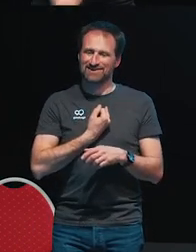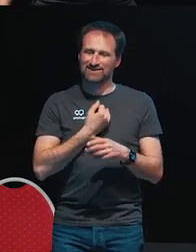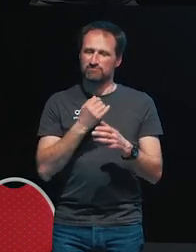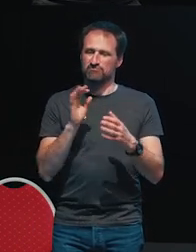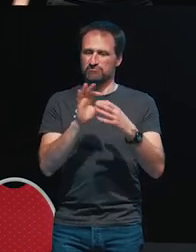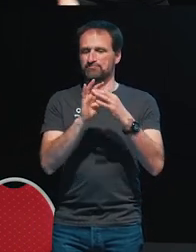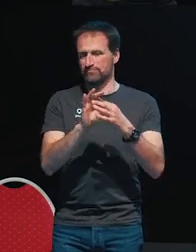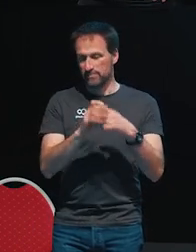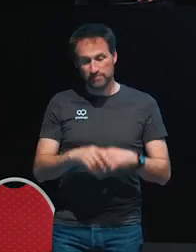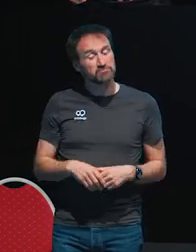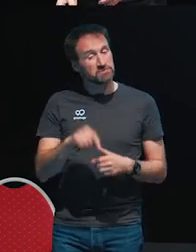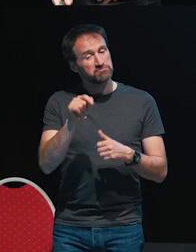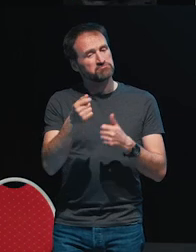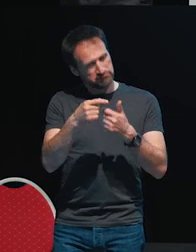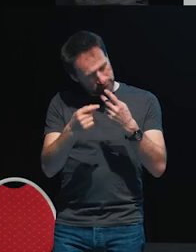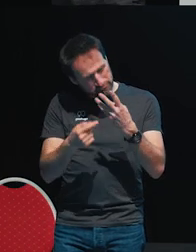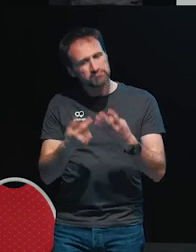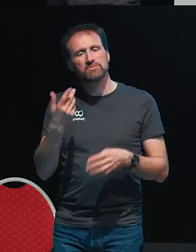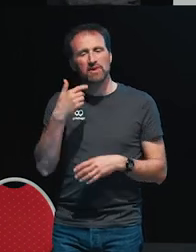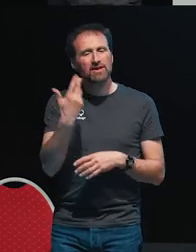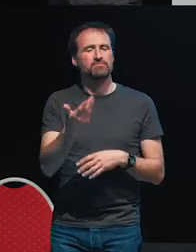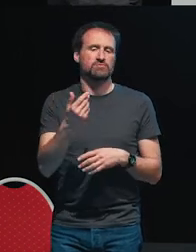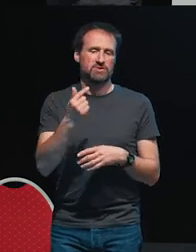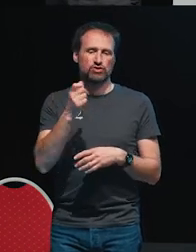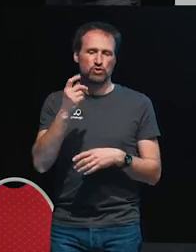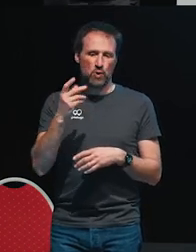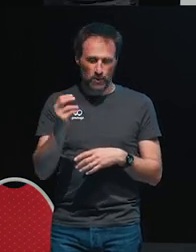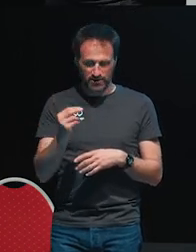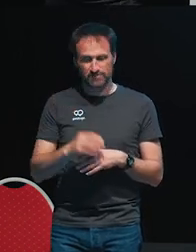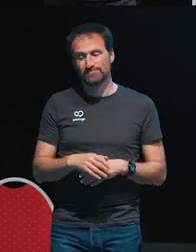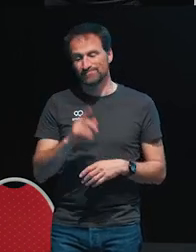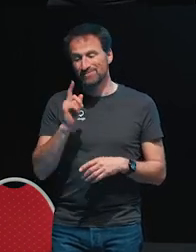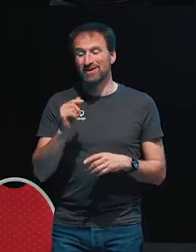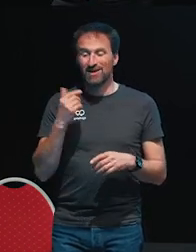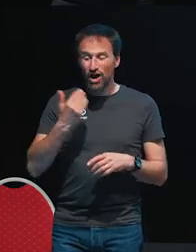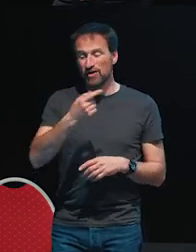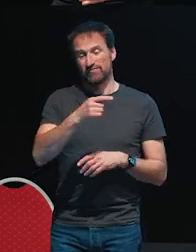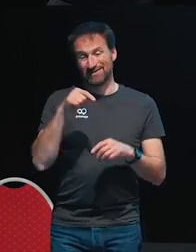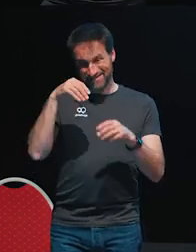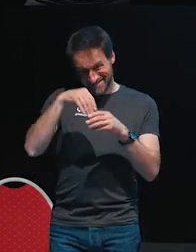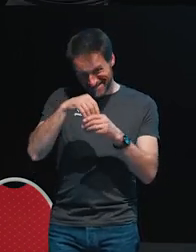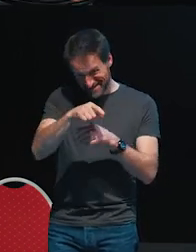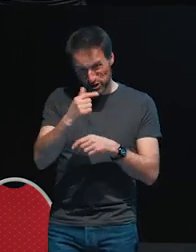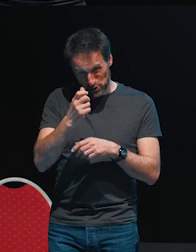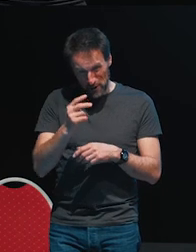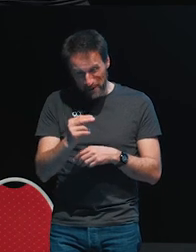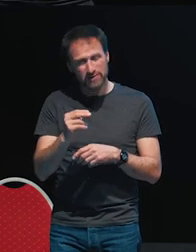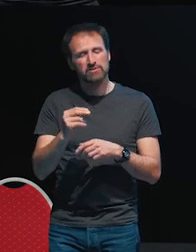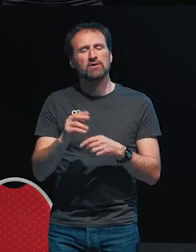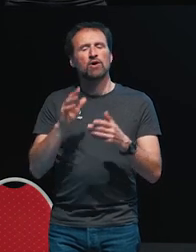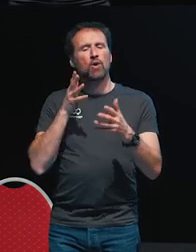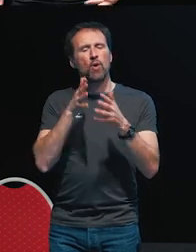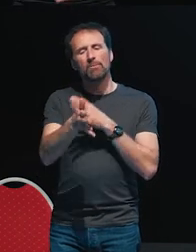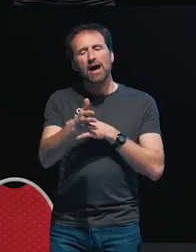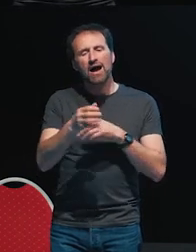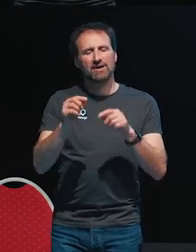These are some kinds of tokens. And they are often an opaque string in the form of a UUID, which means this is a string with seemingly